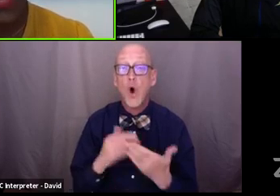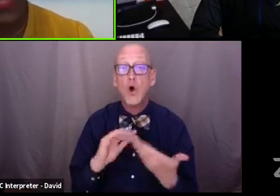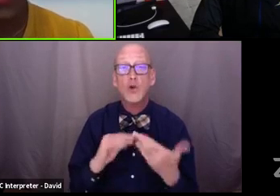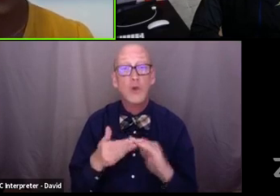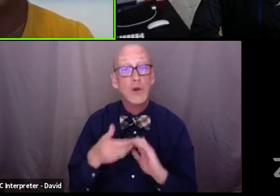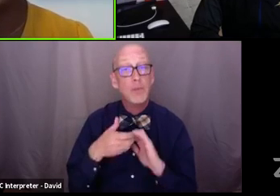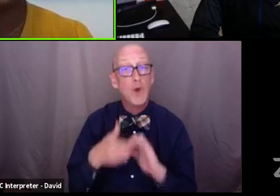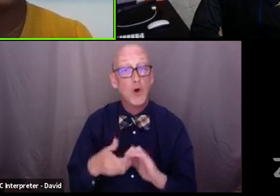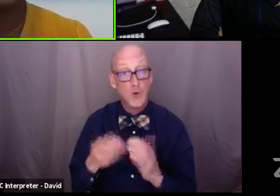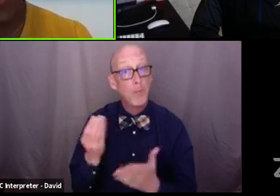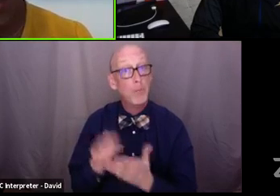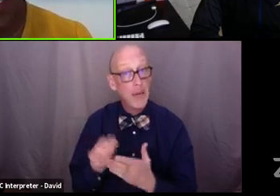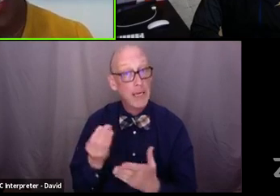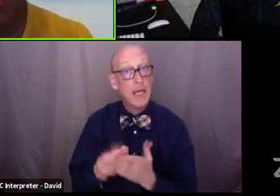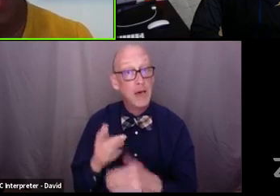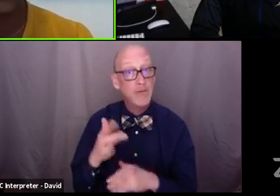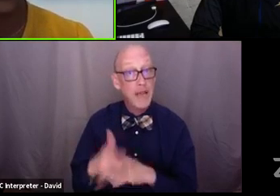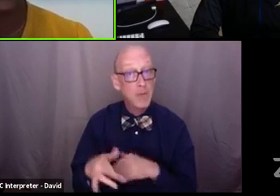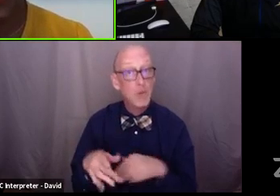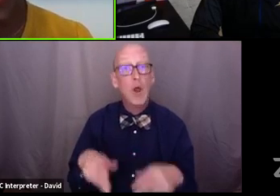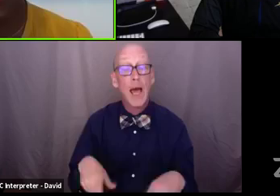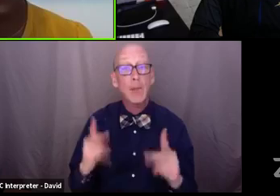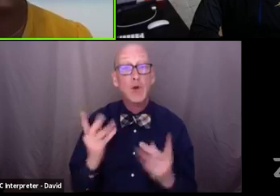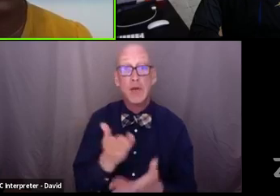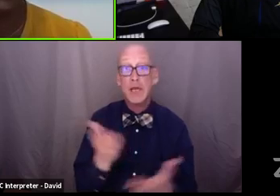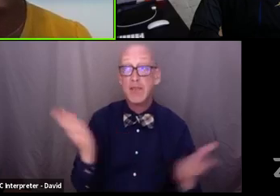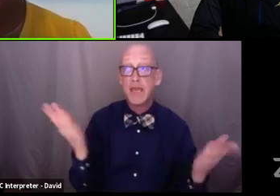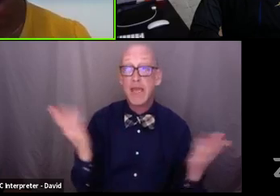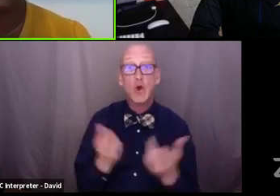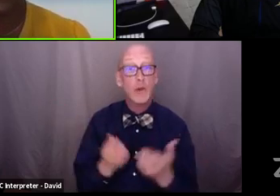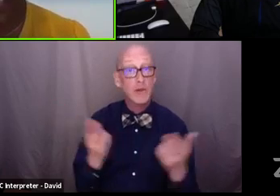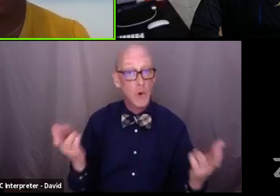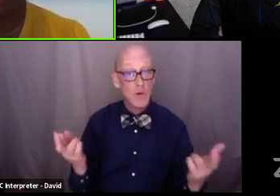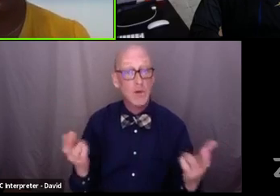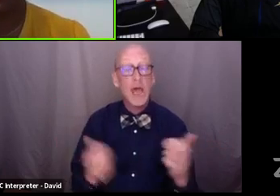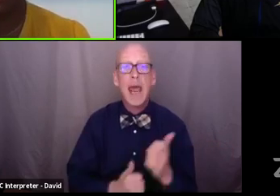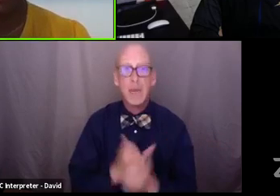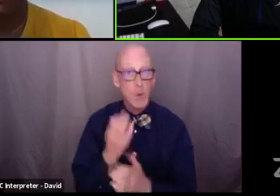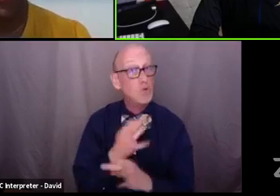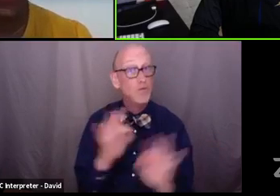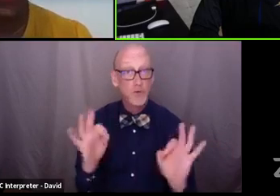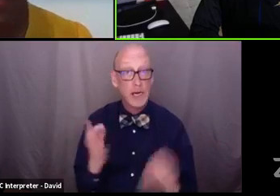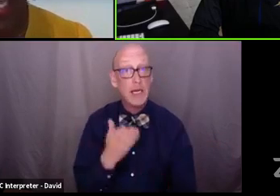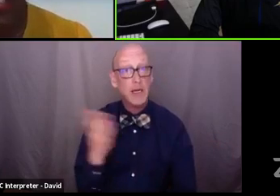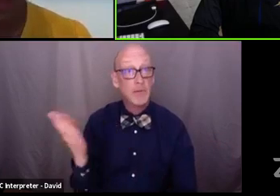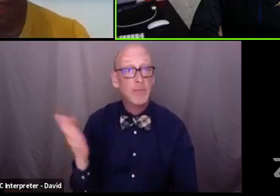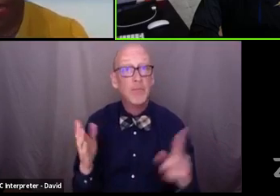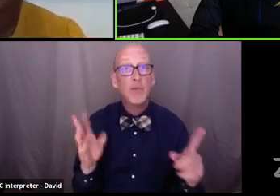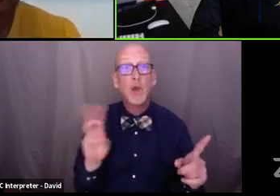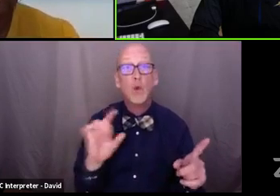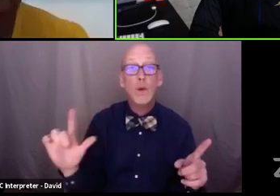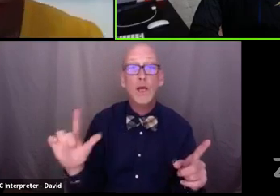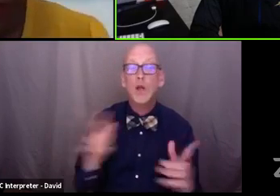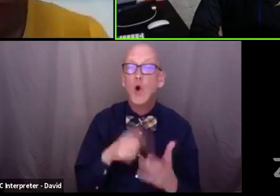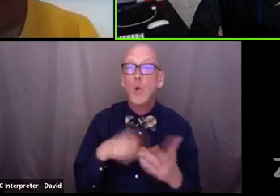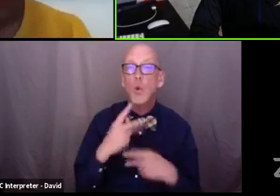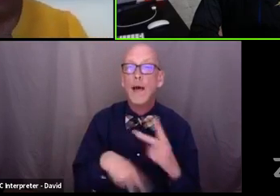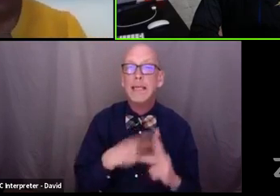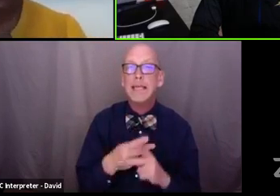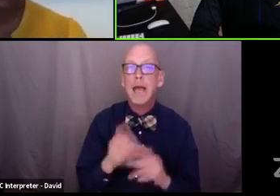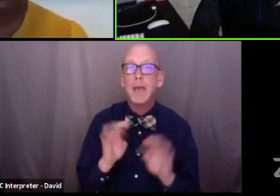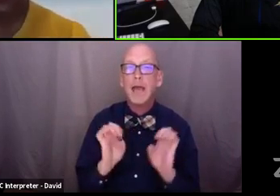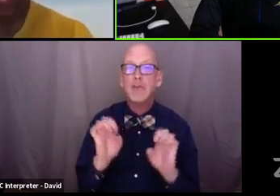there's monies available, there's opportunities out there, there's resources, and most of them are free. What types of education is the chamber